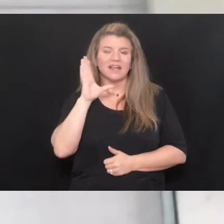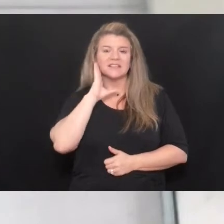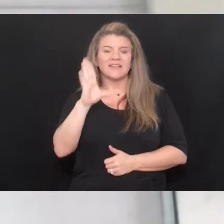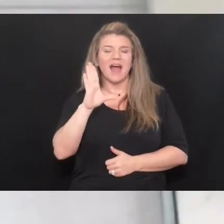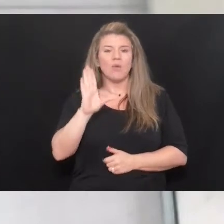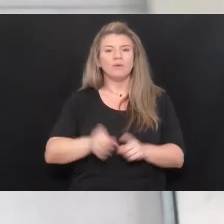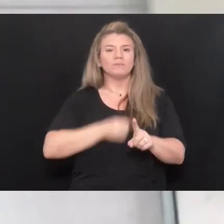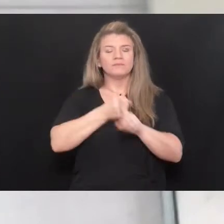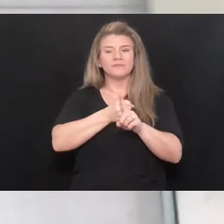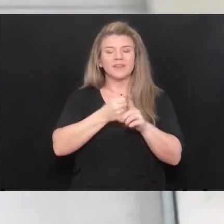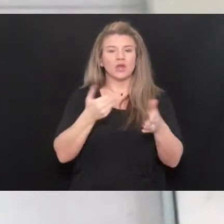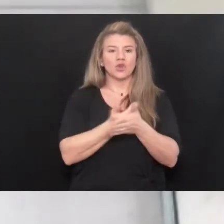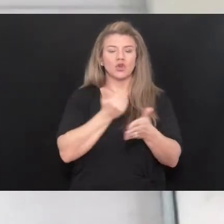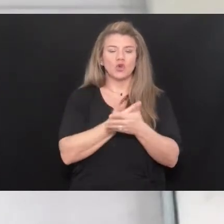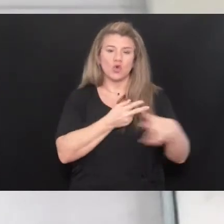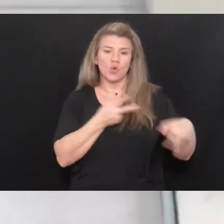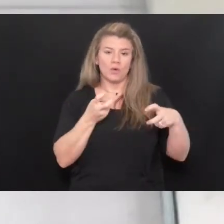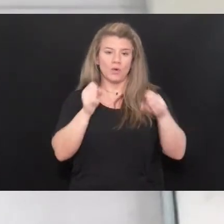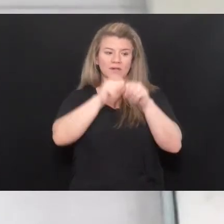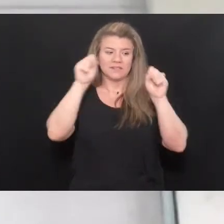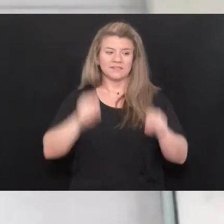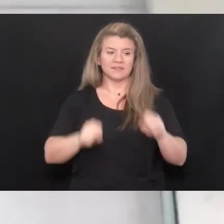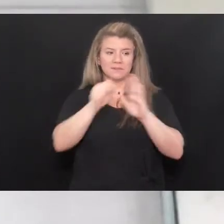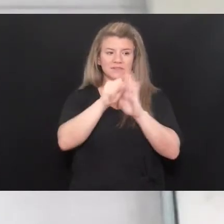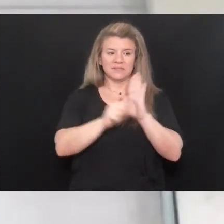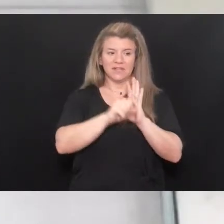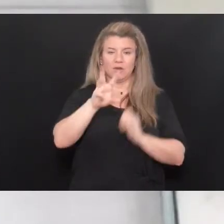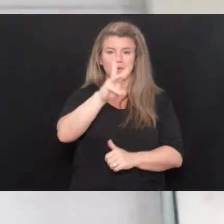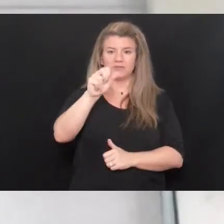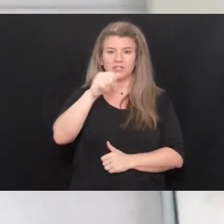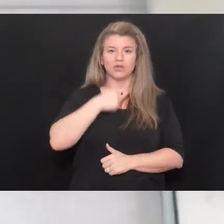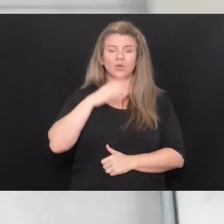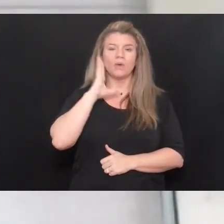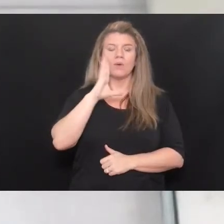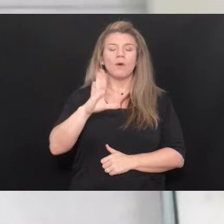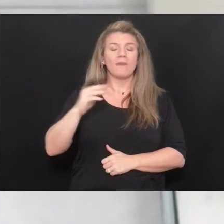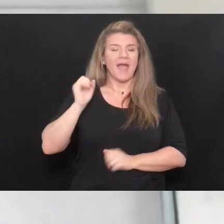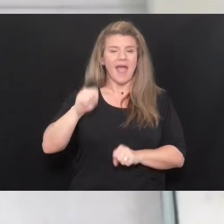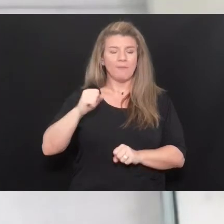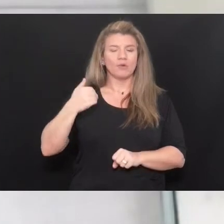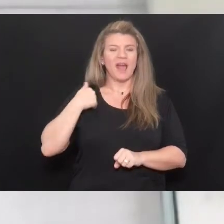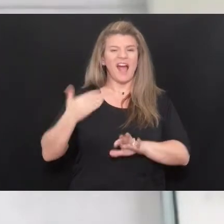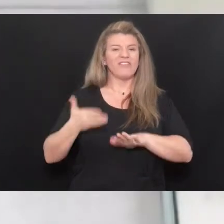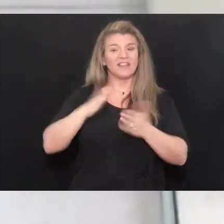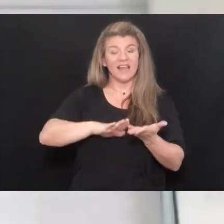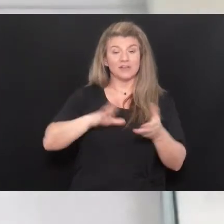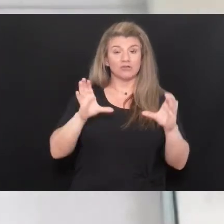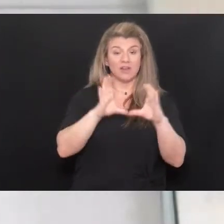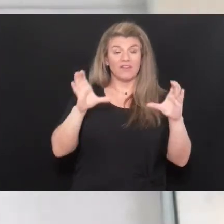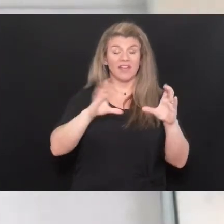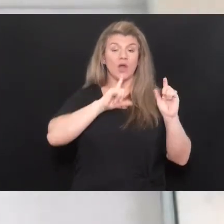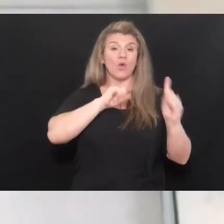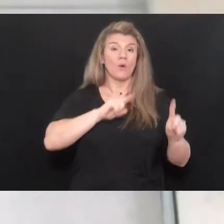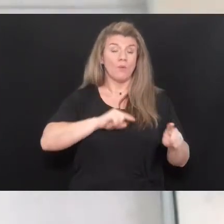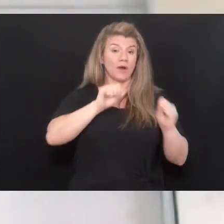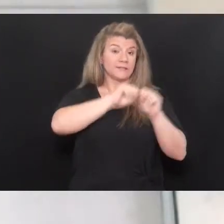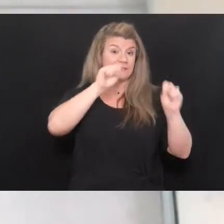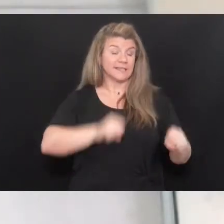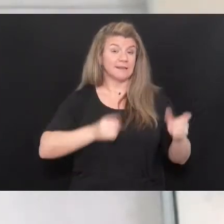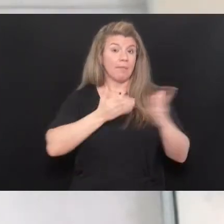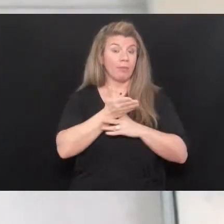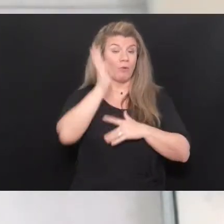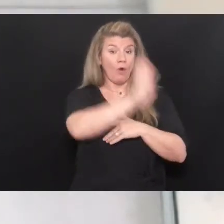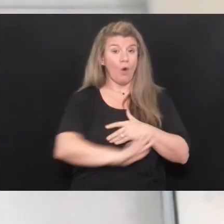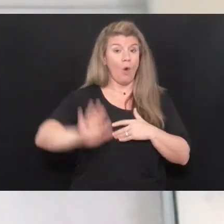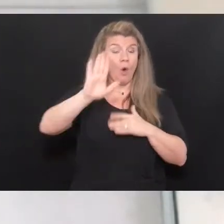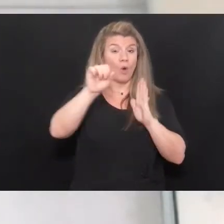electronic death reporting system in the state of West Virginia. So we will be able to have electronic death certificate reporting system throughout the state. So that was